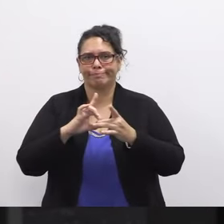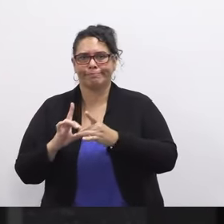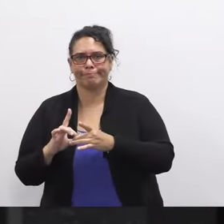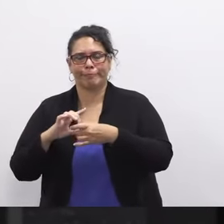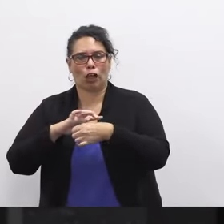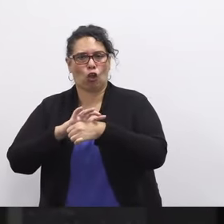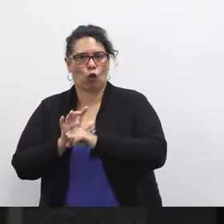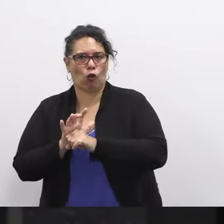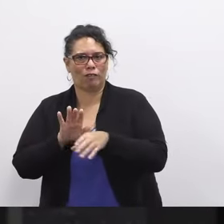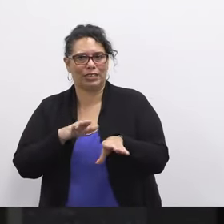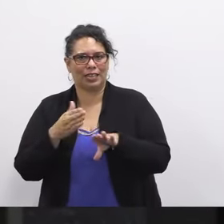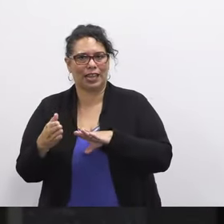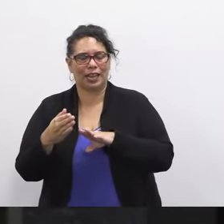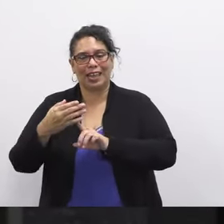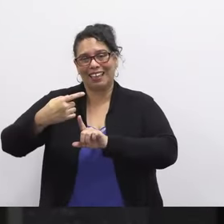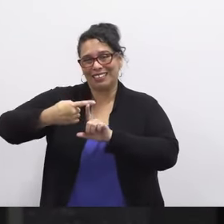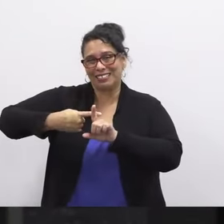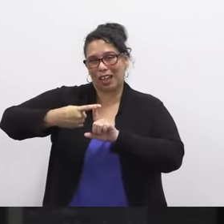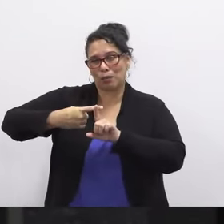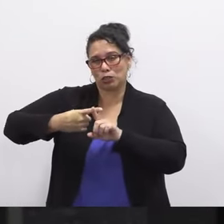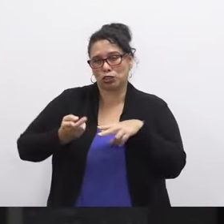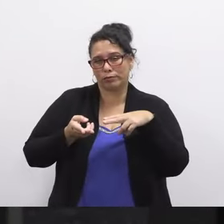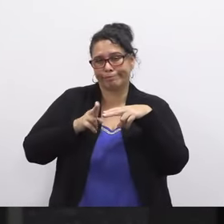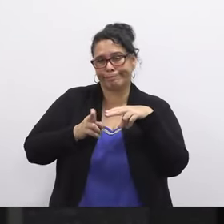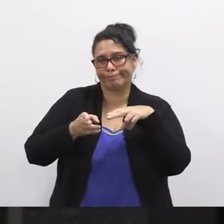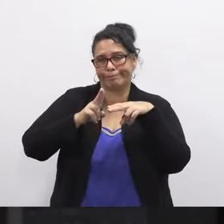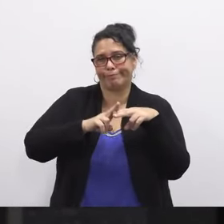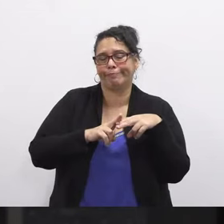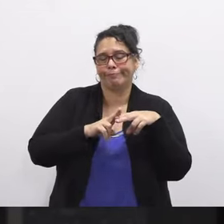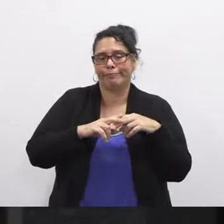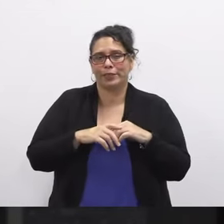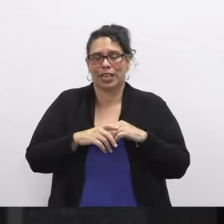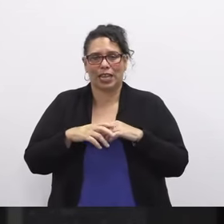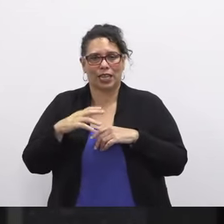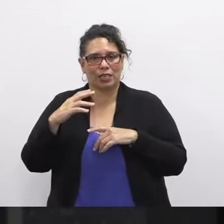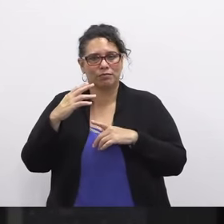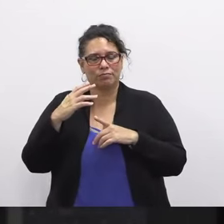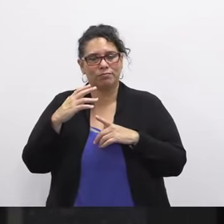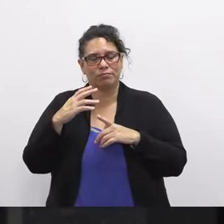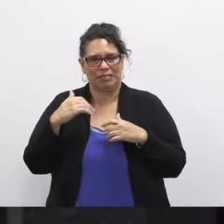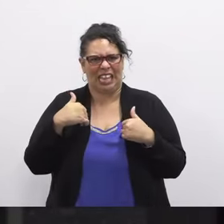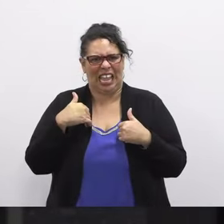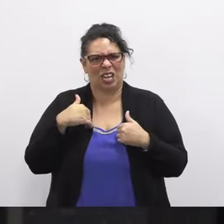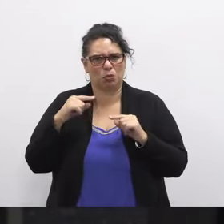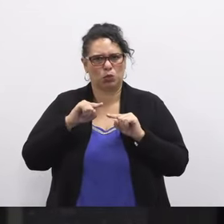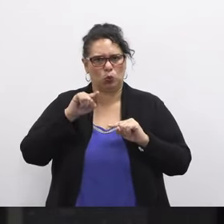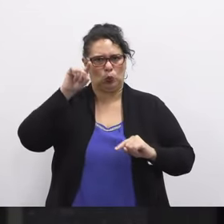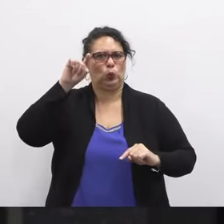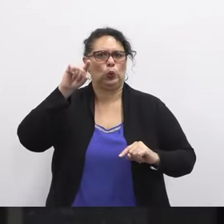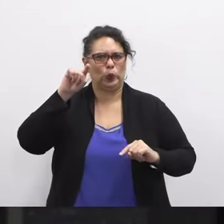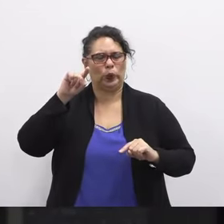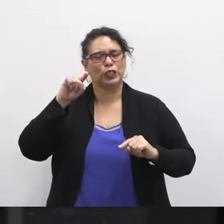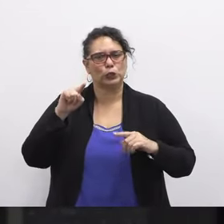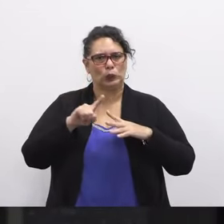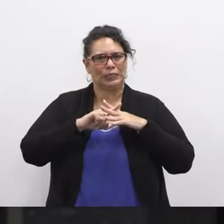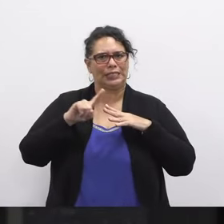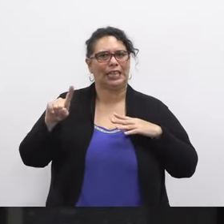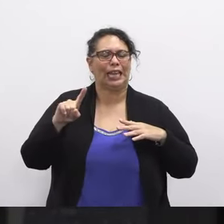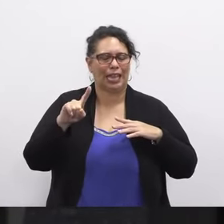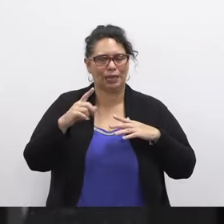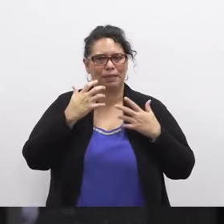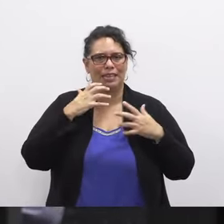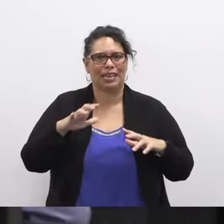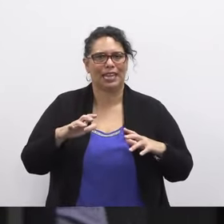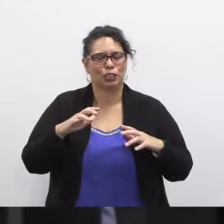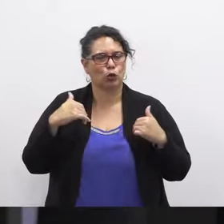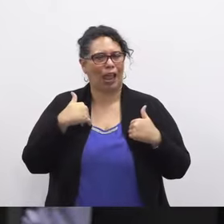temperatures constantly rising, species head and closer to the poles to escape the heat. This means animals are coming in contact with species